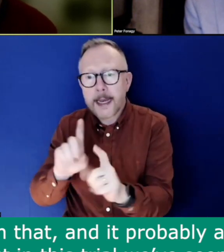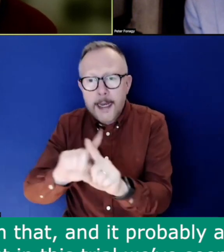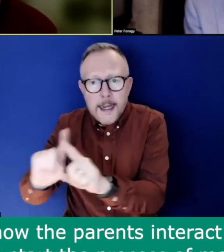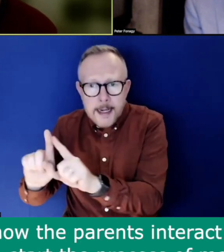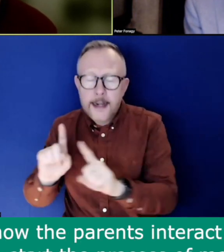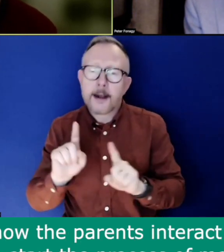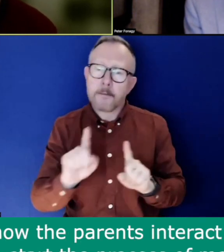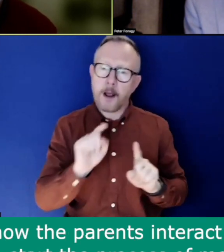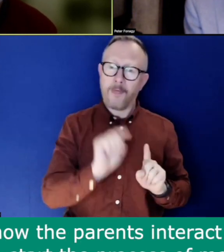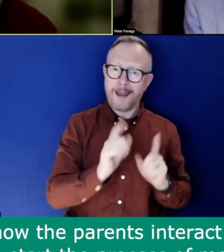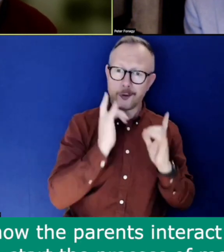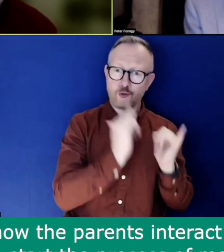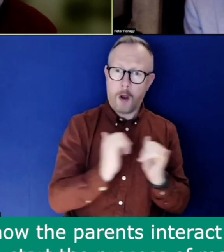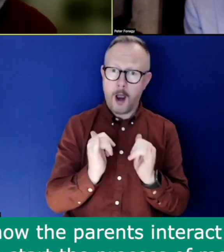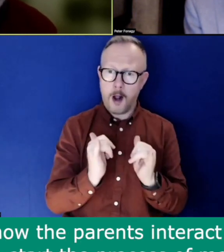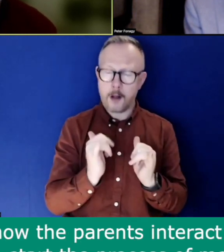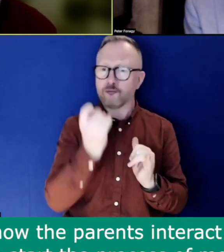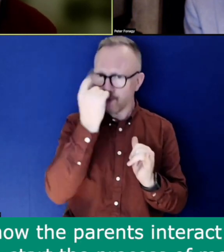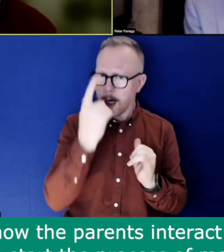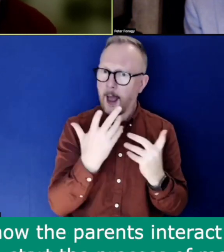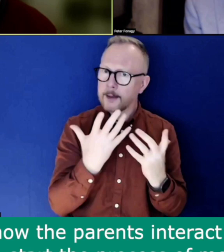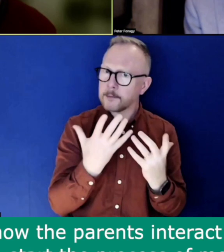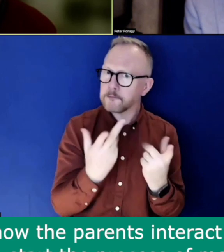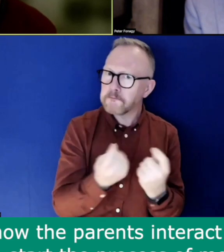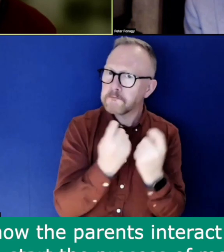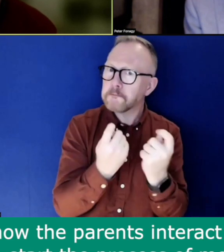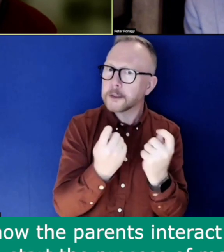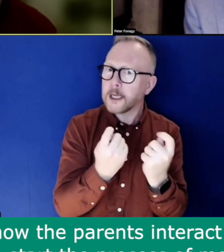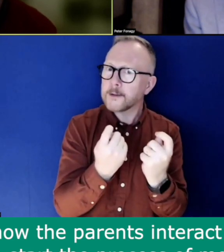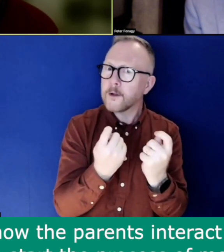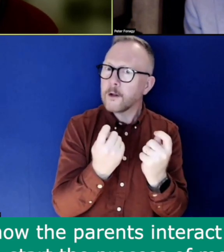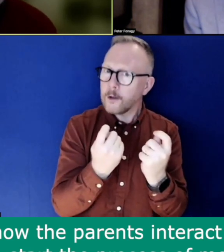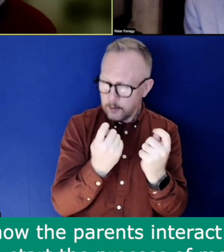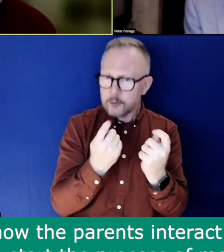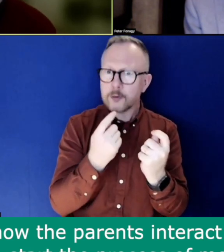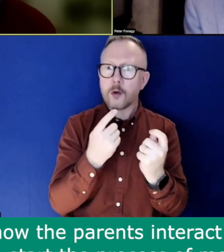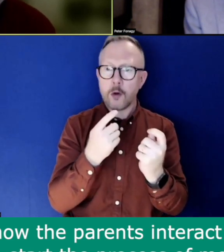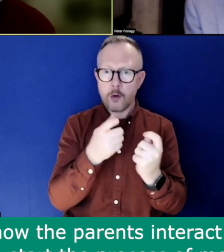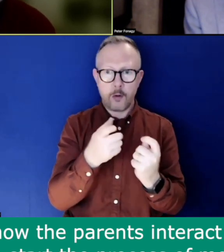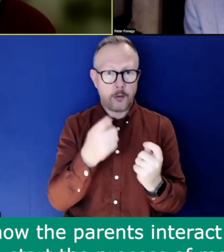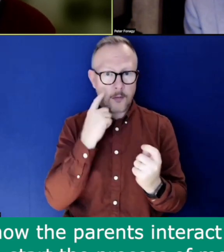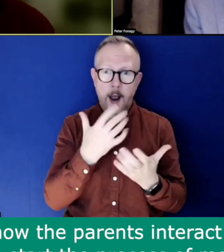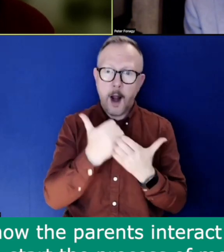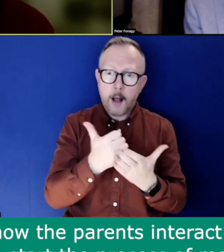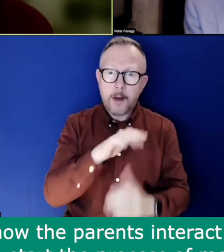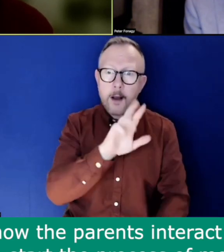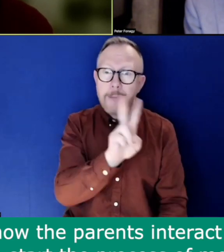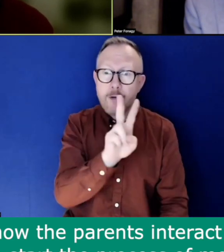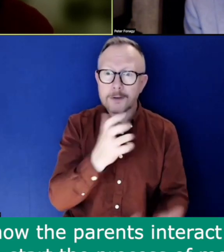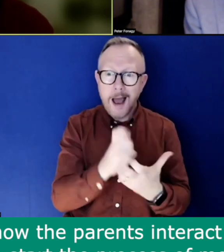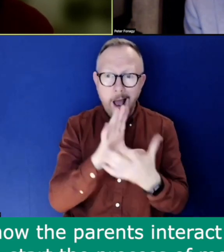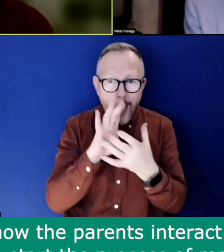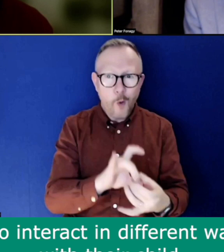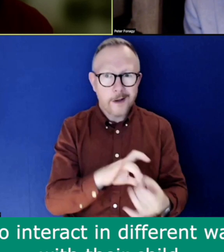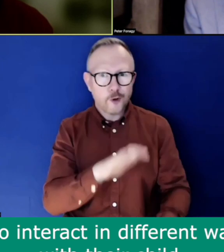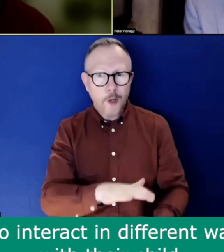an effect. So it must generalise to how the parent interacts with the child, and as you say, maybe it helps to start the process of mending